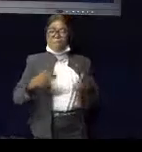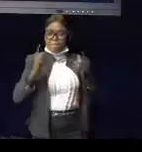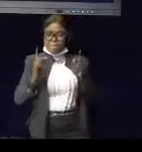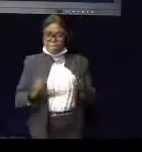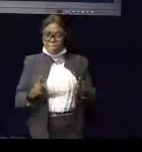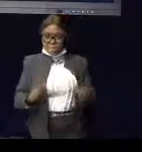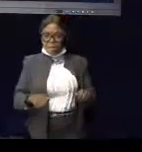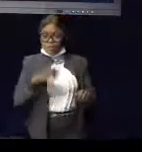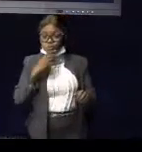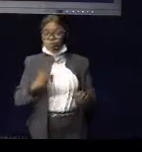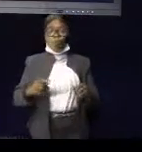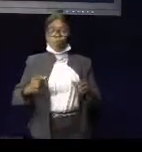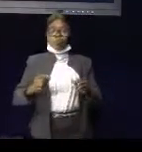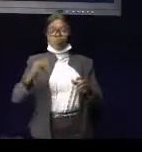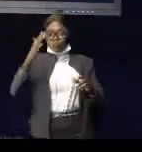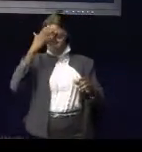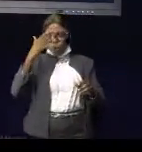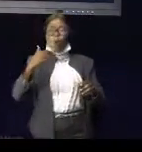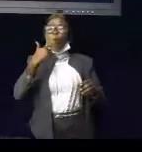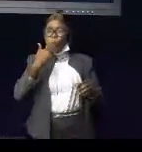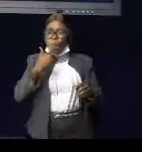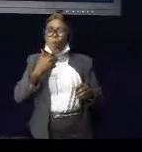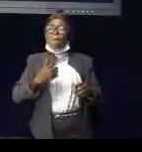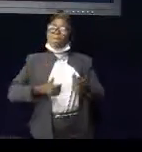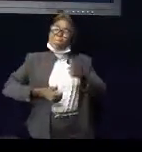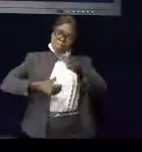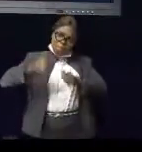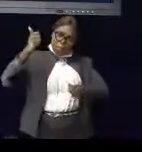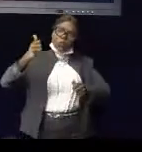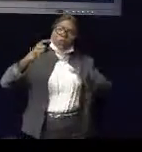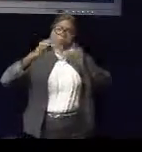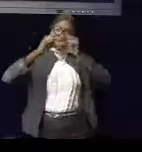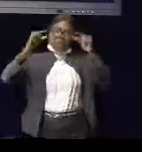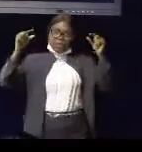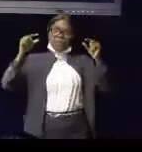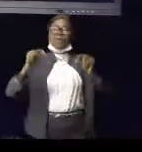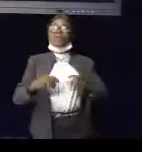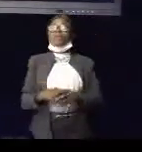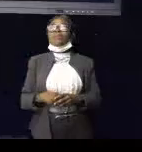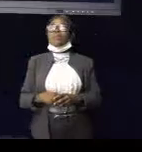degree. We've been able to compare 2 people together.